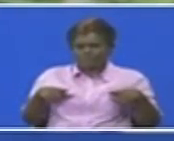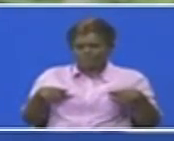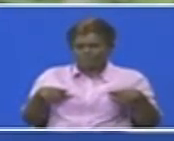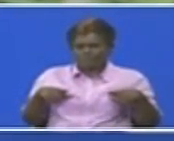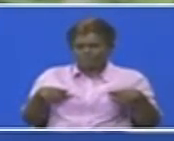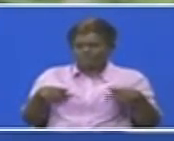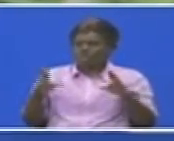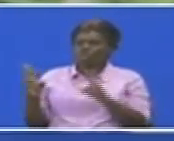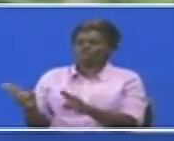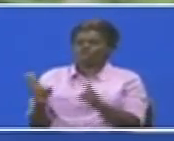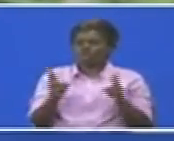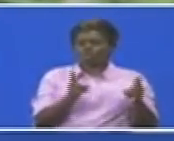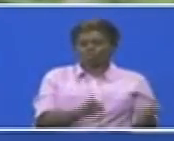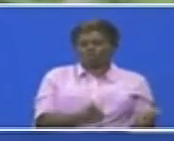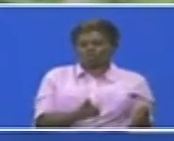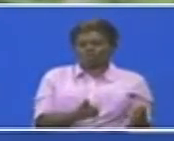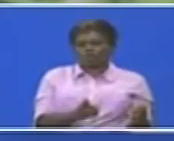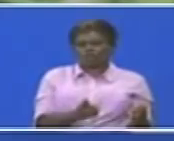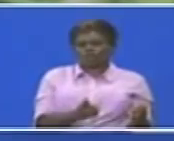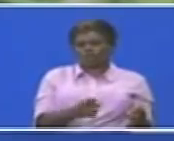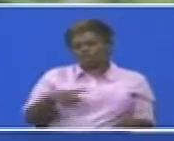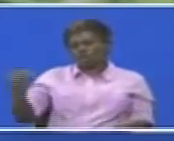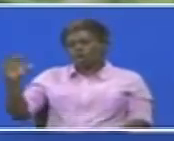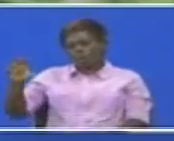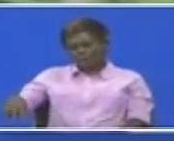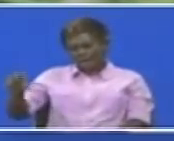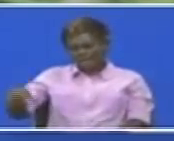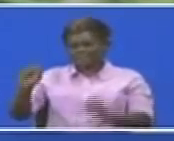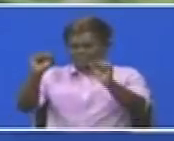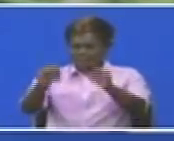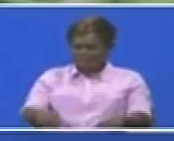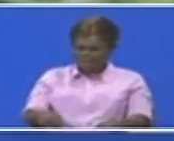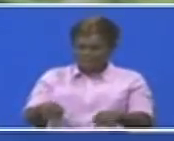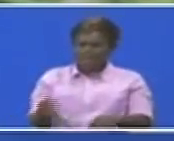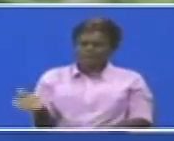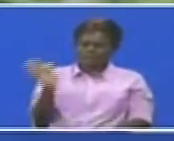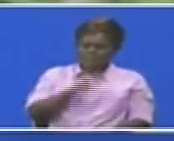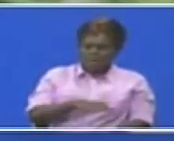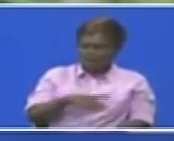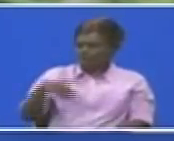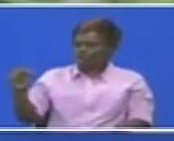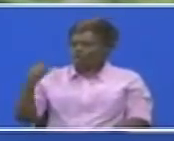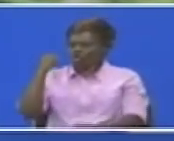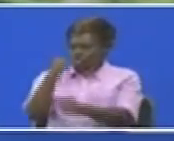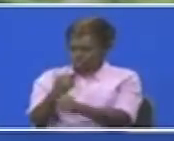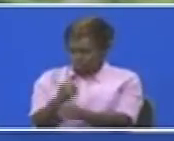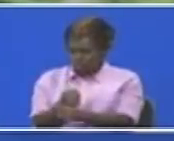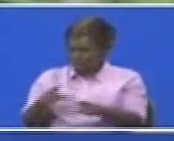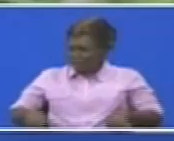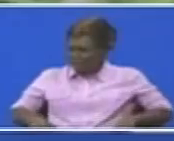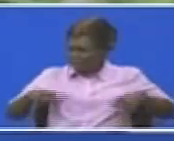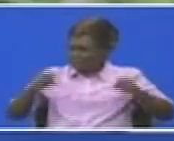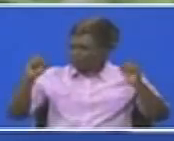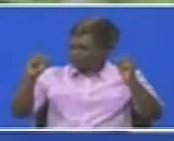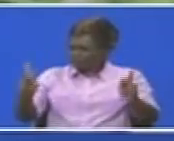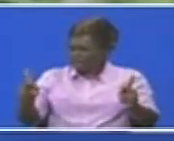normal. Life is normal as in they can go to the market, they can go to their home, they can report to work. Life is okay, but for